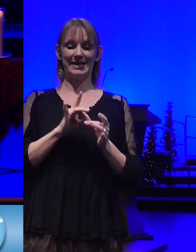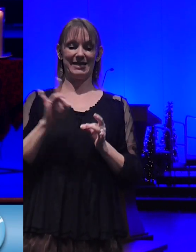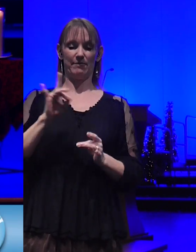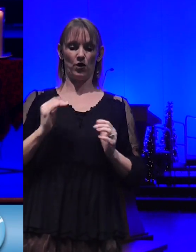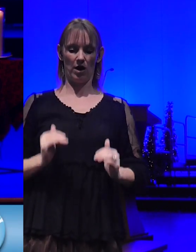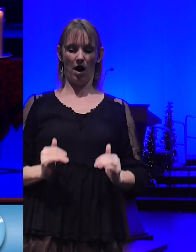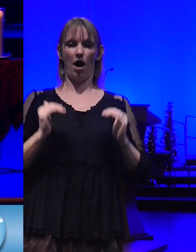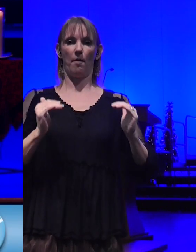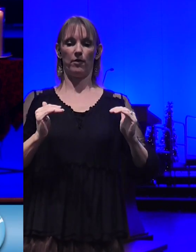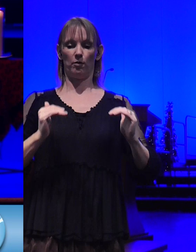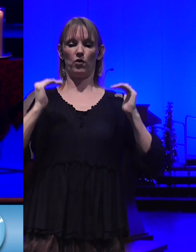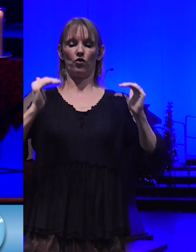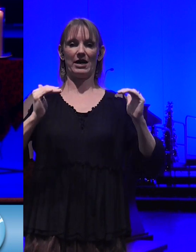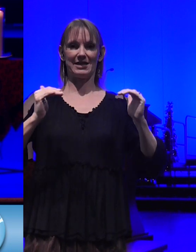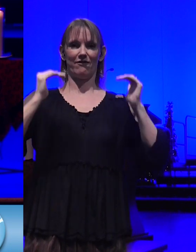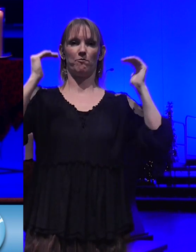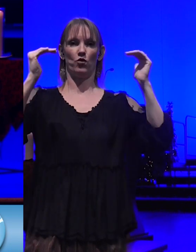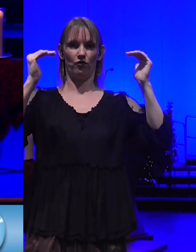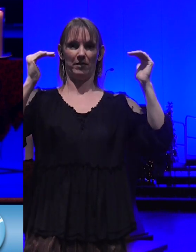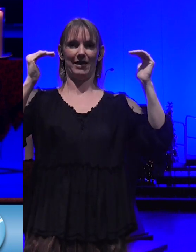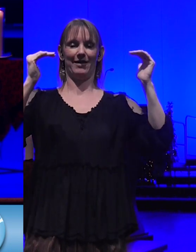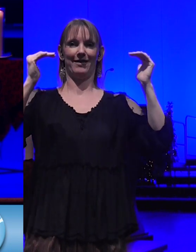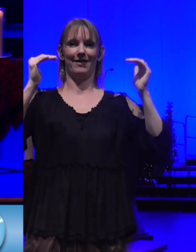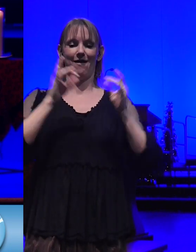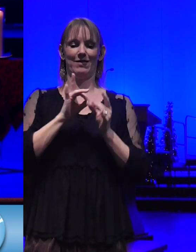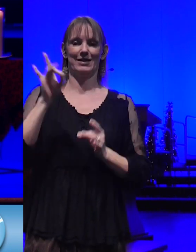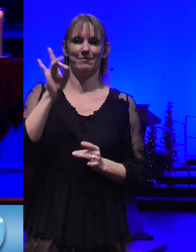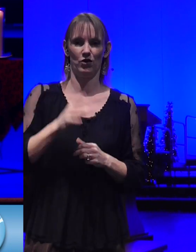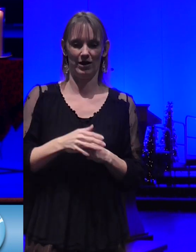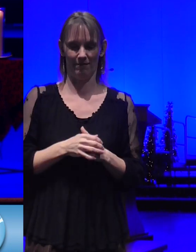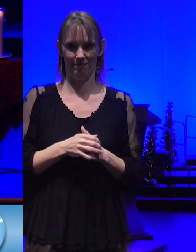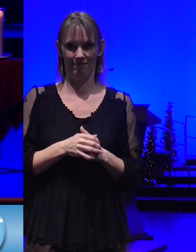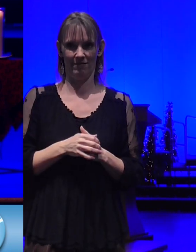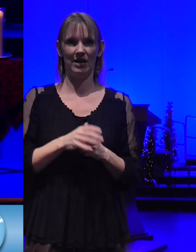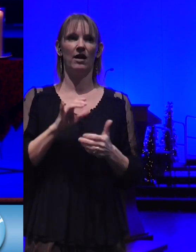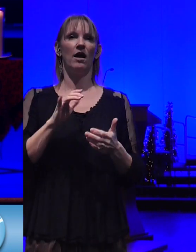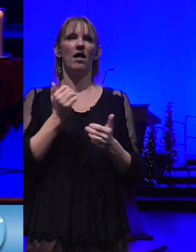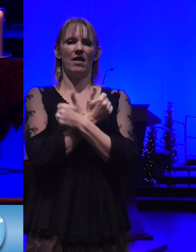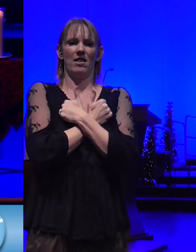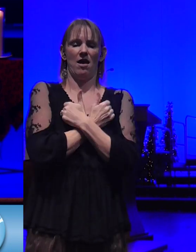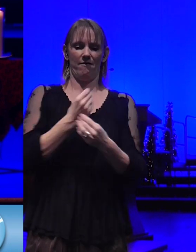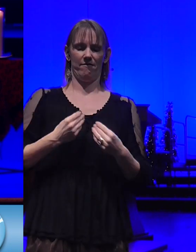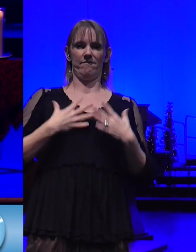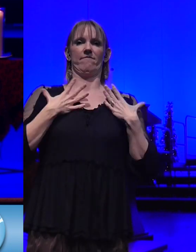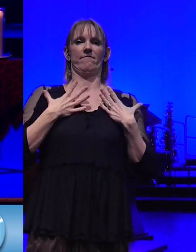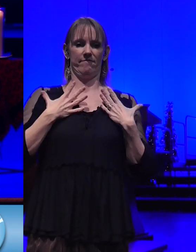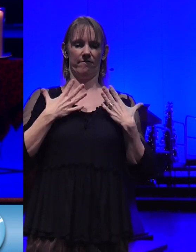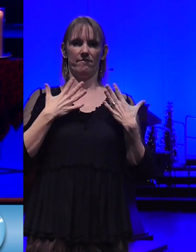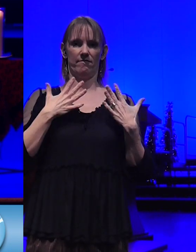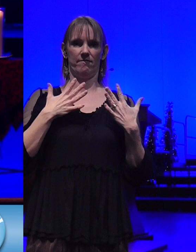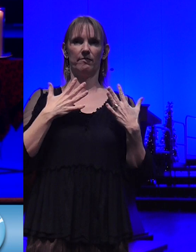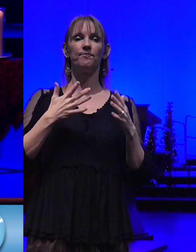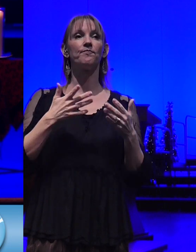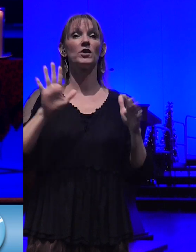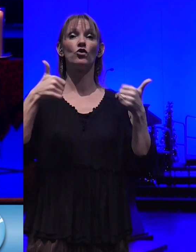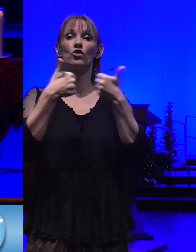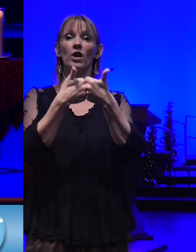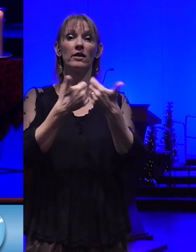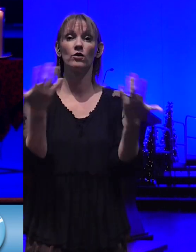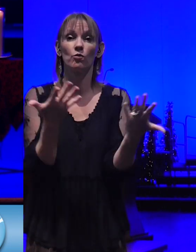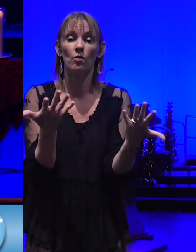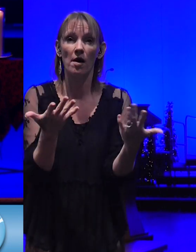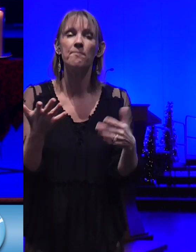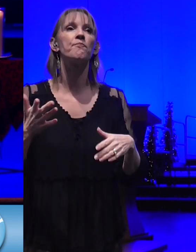progressive movement within us, and it is born of the love that has brought us forth. But here's the challenge. So very